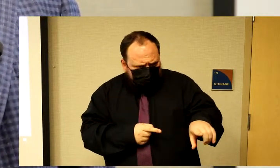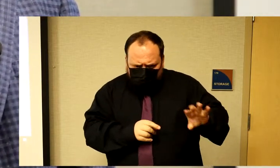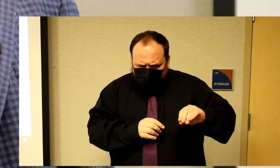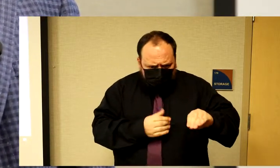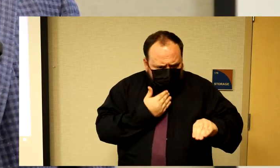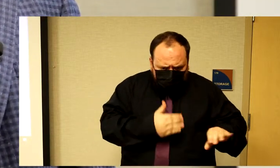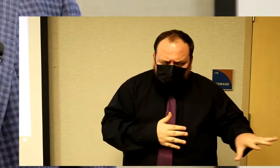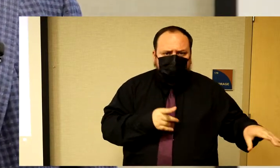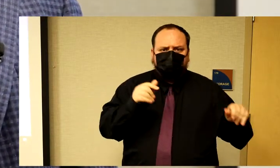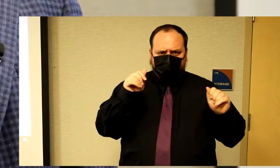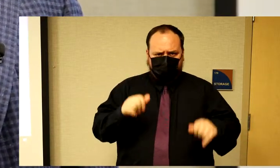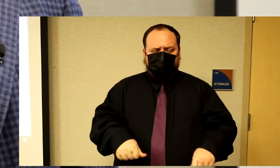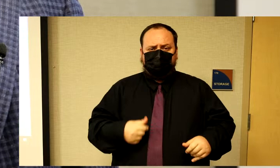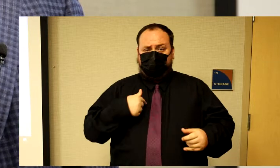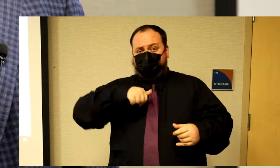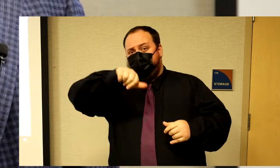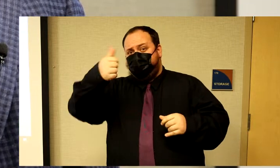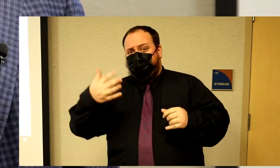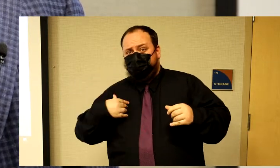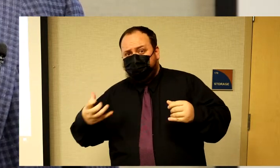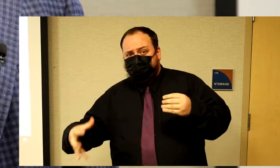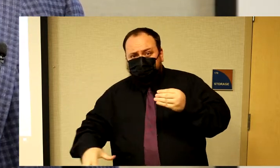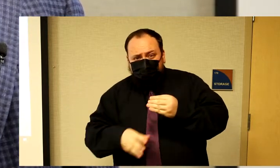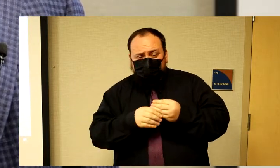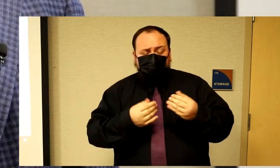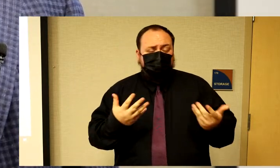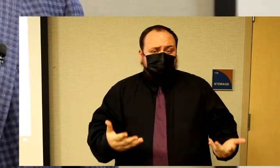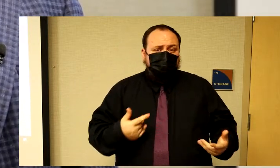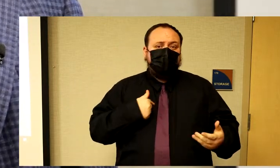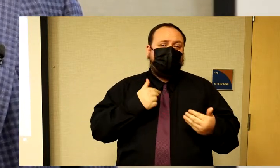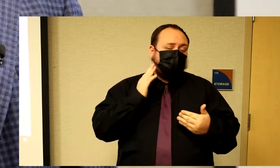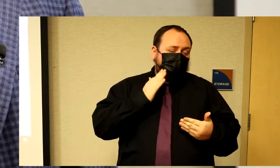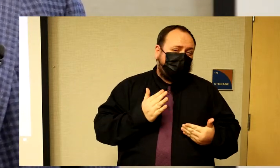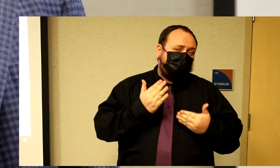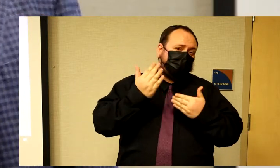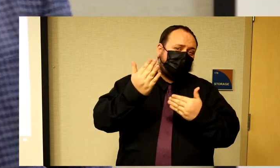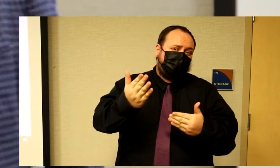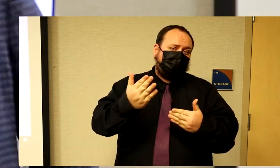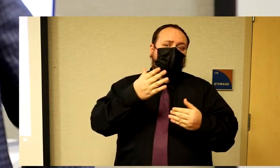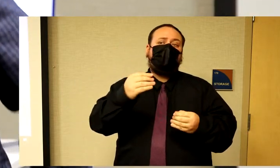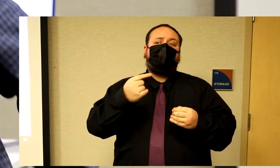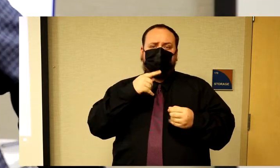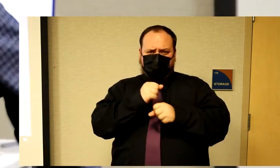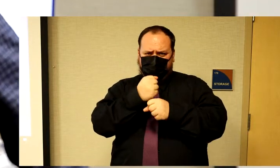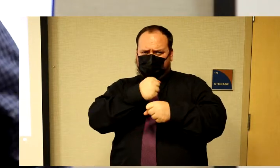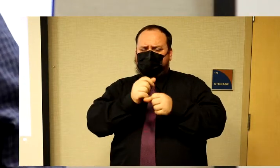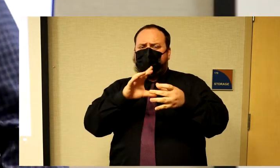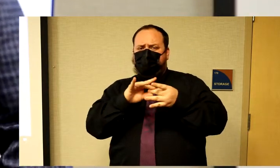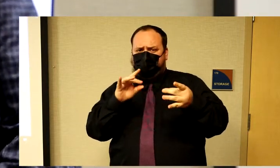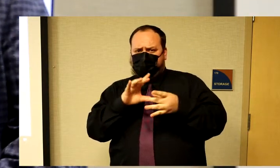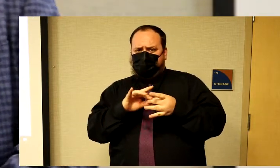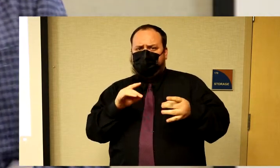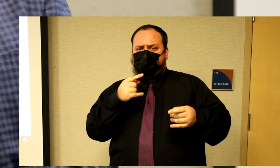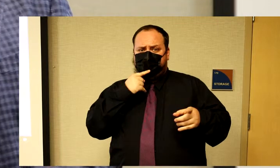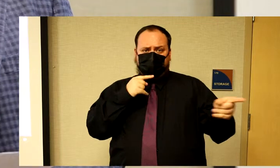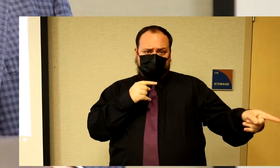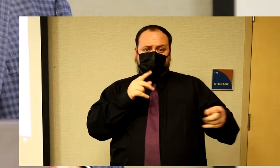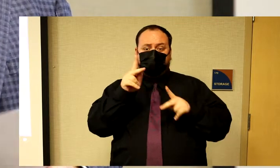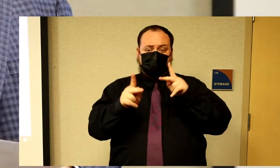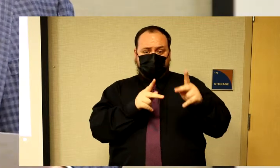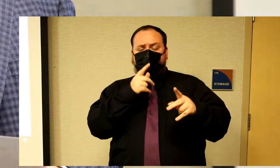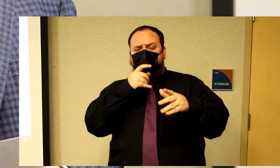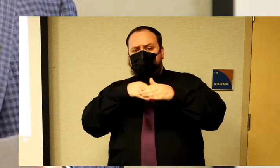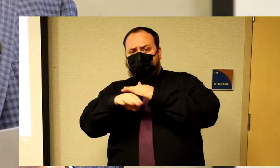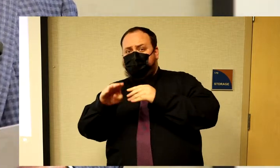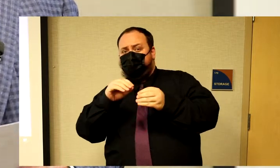other thing that I would want to add is I would definitely suggest and make the statement that public submission number 2,